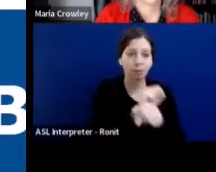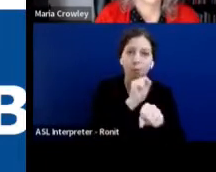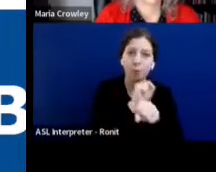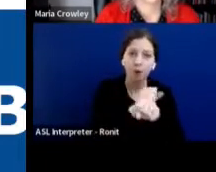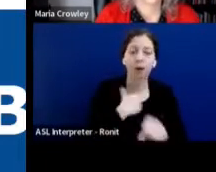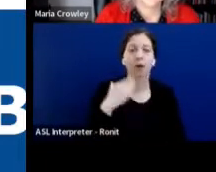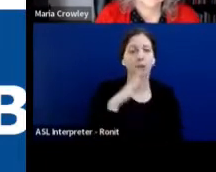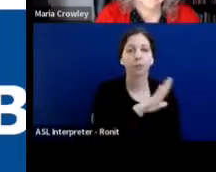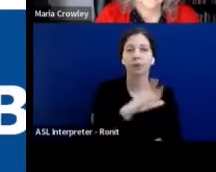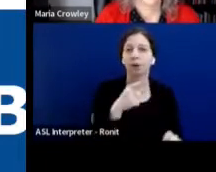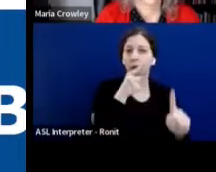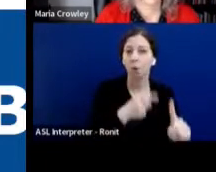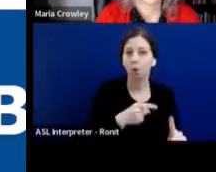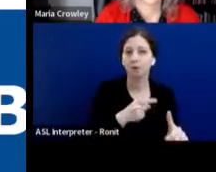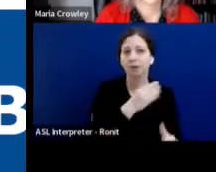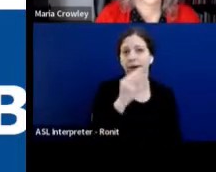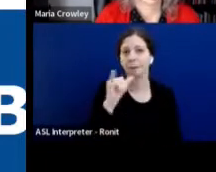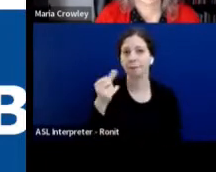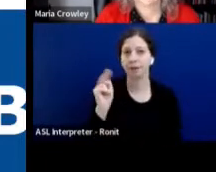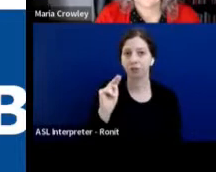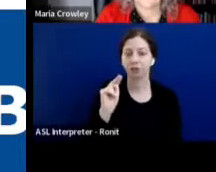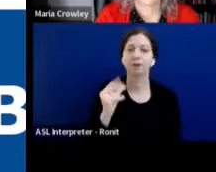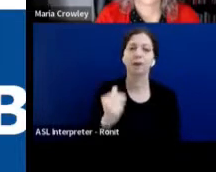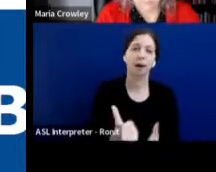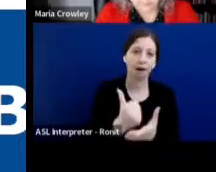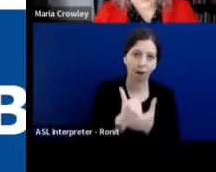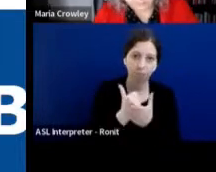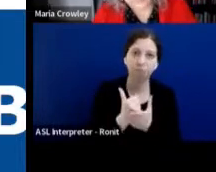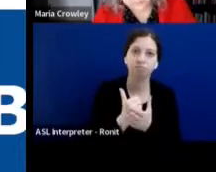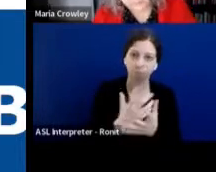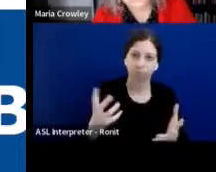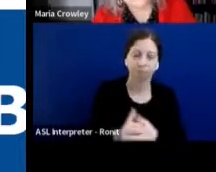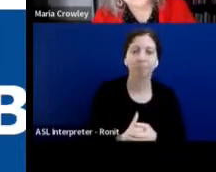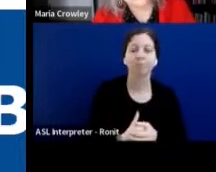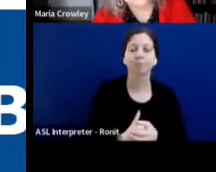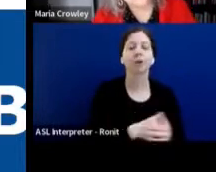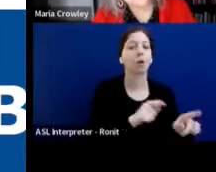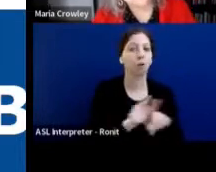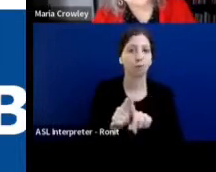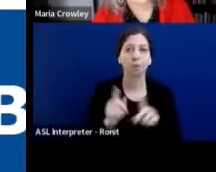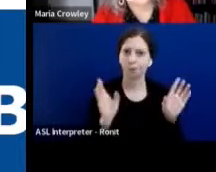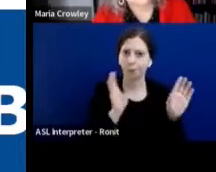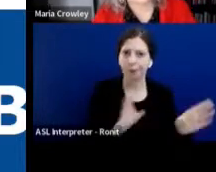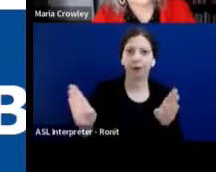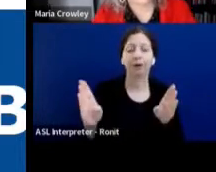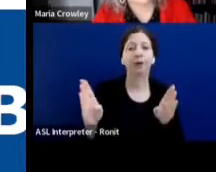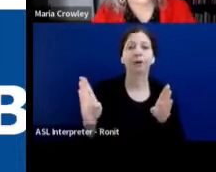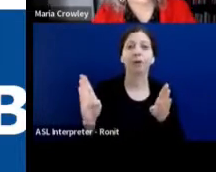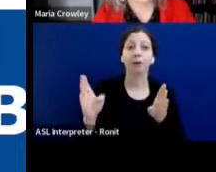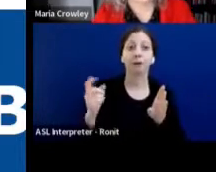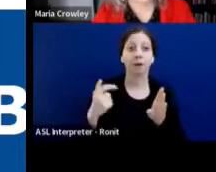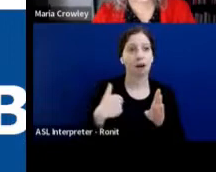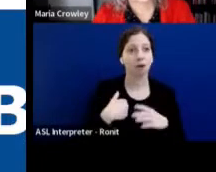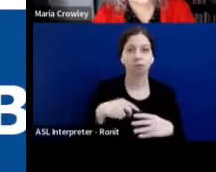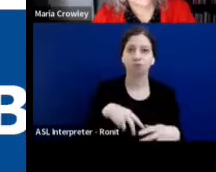their goals and mission were. So that helped tremendously. Also being prepared. I, would read